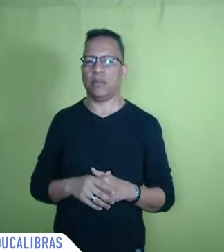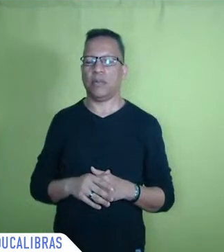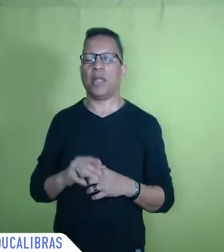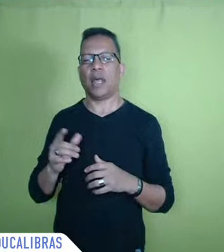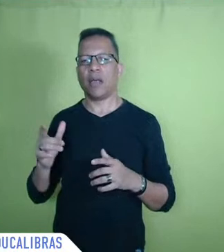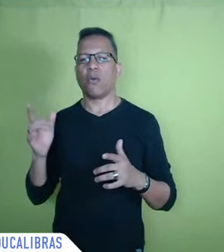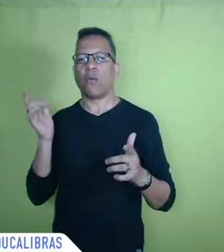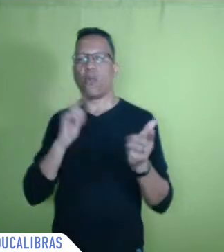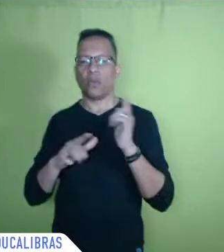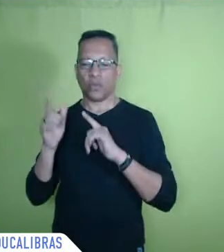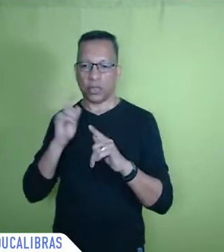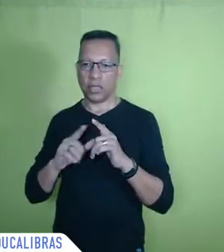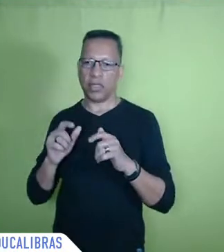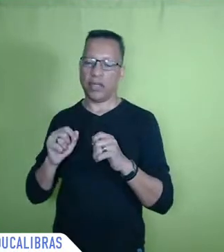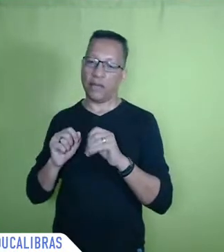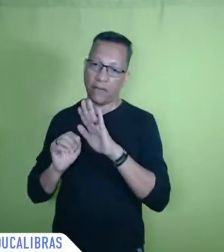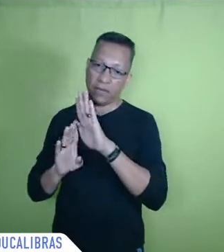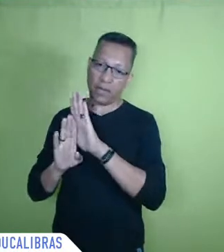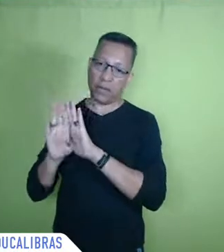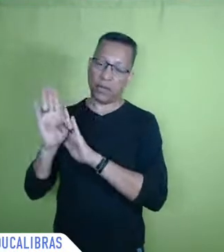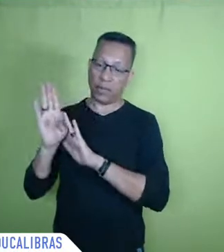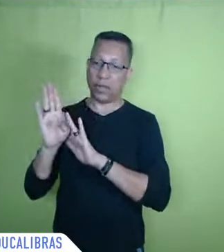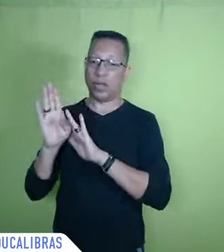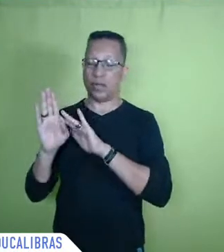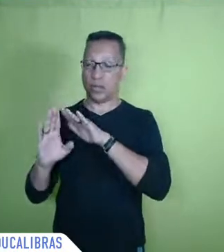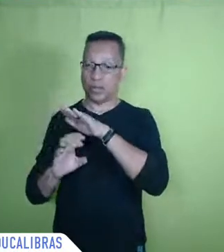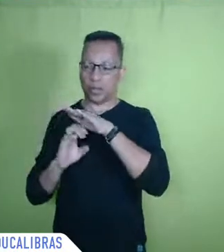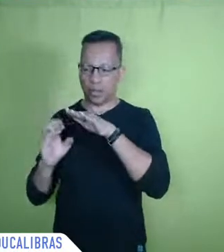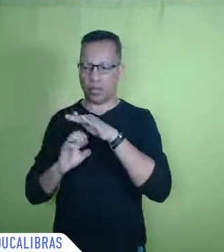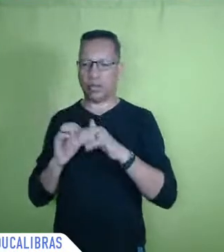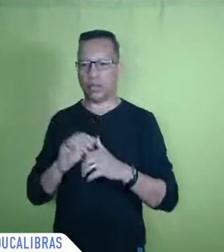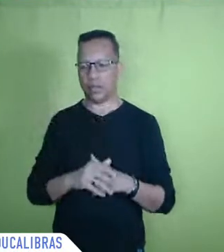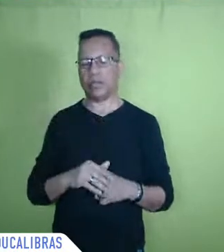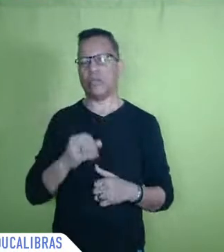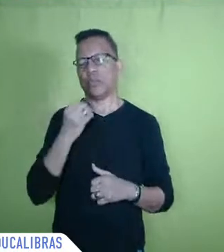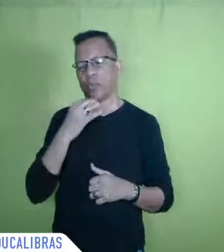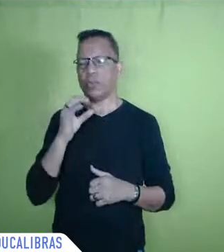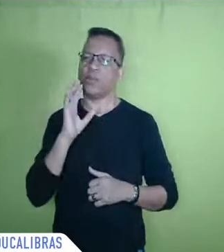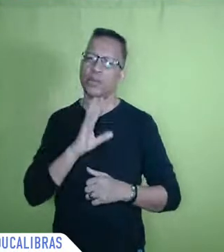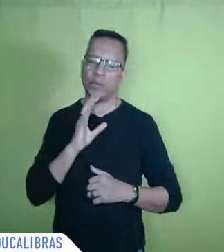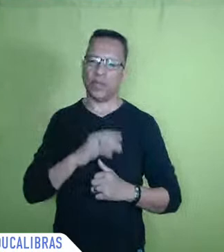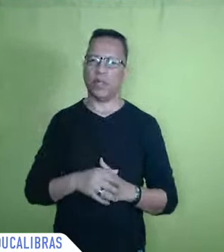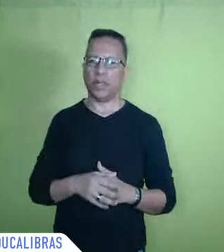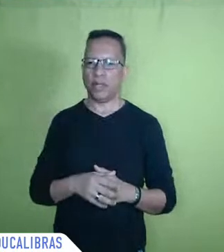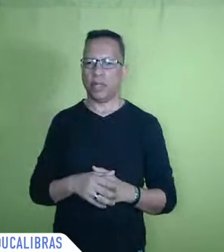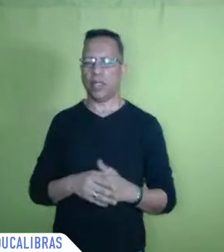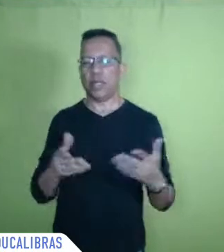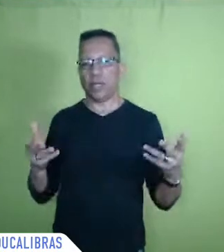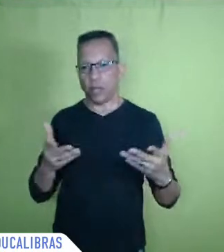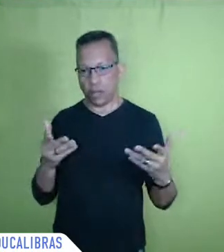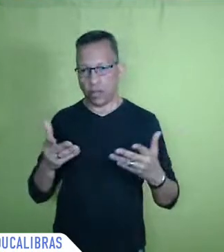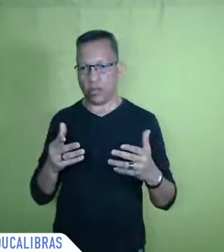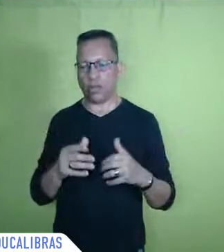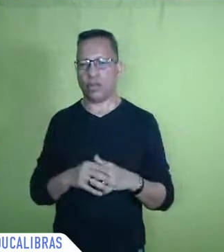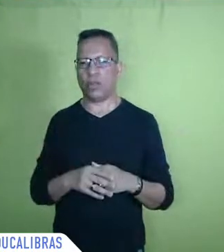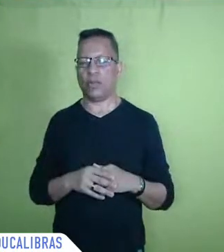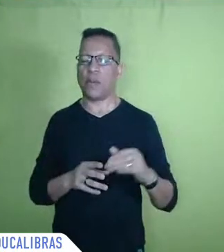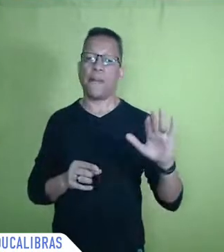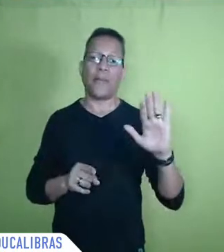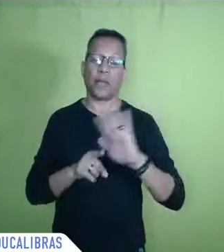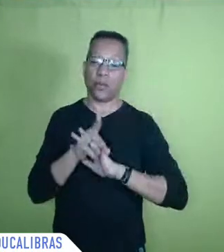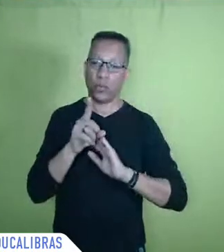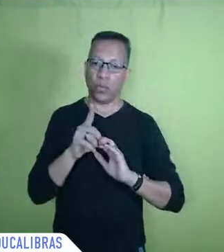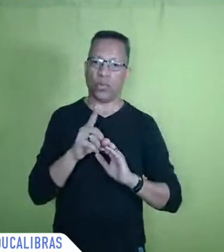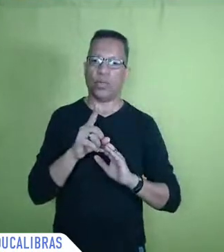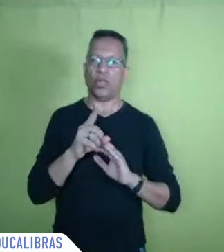atmosphere that will make your business grow. So that's very interesting. I'm going